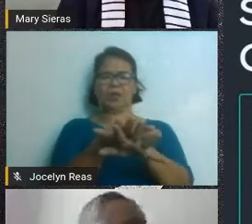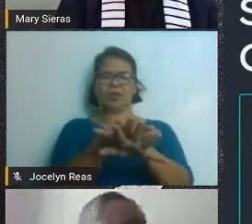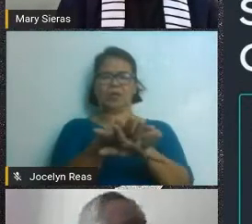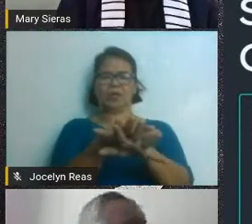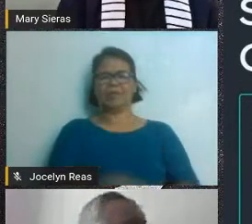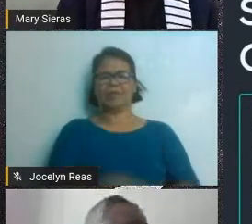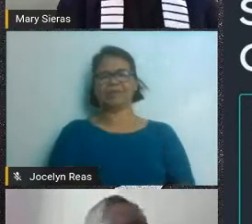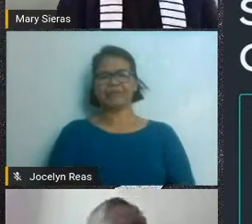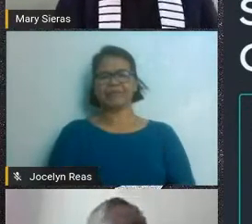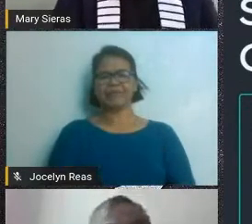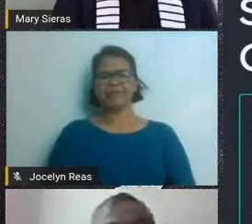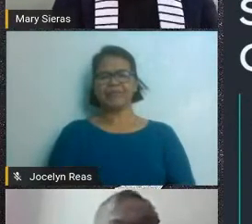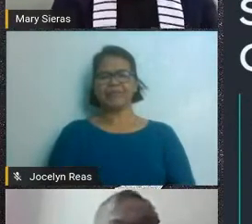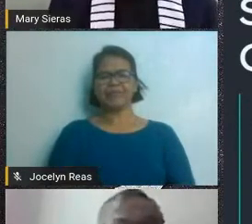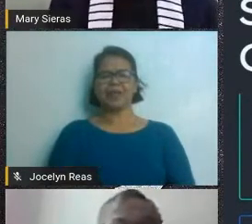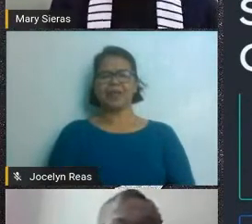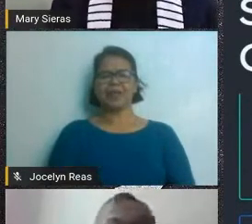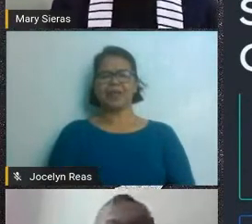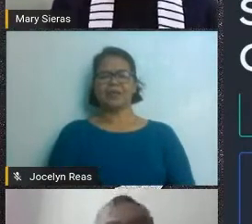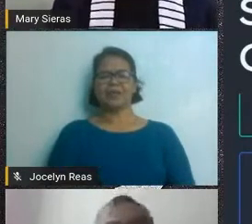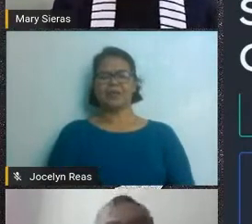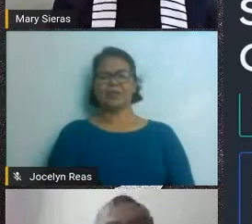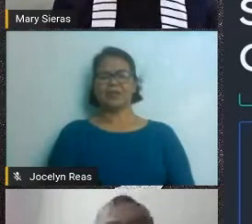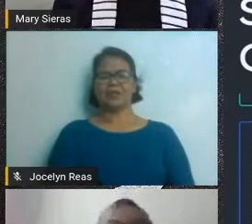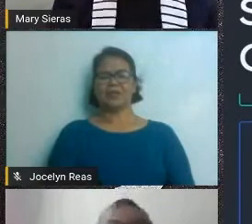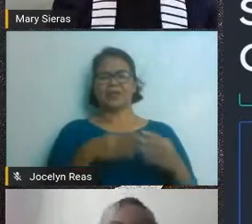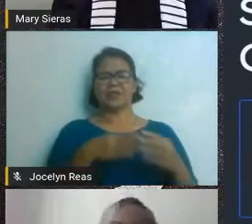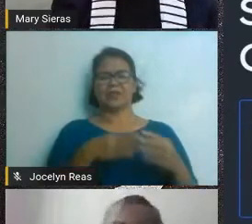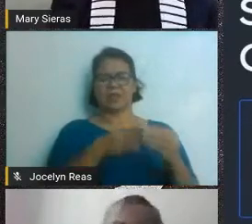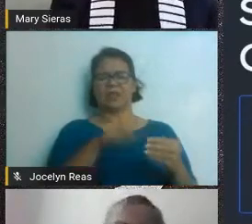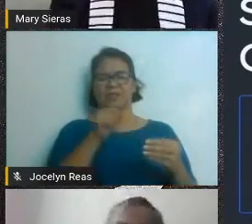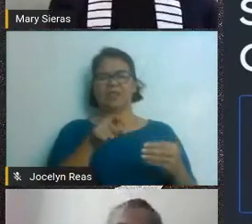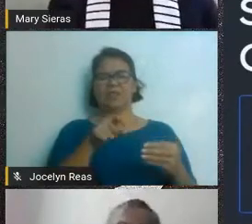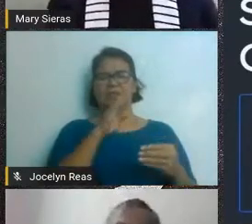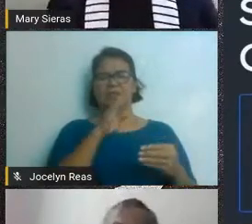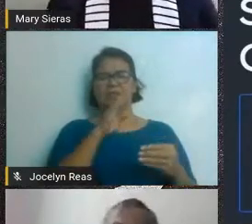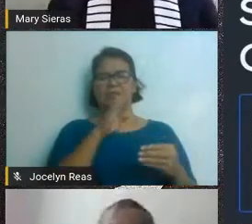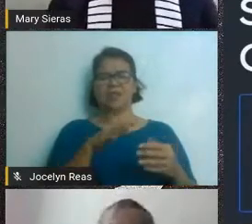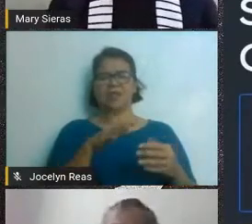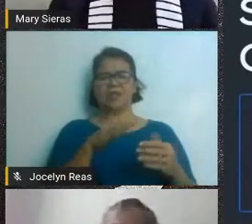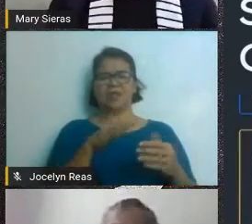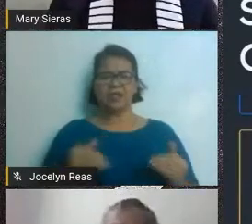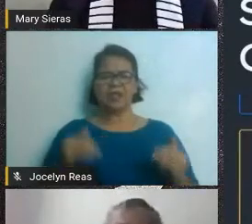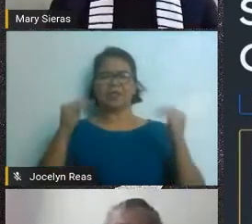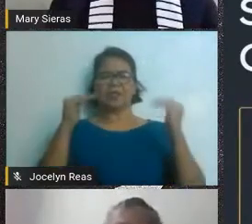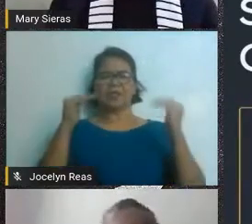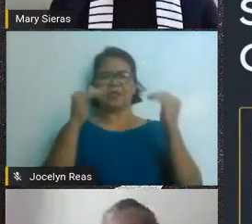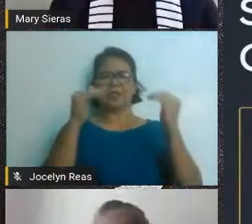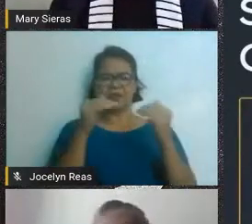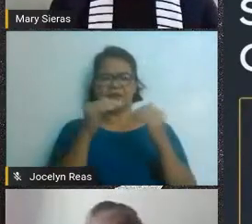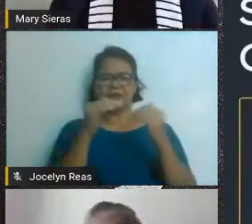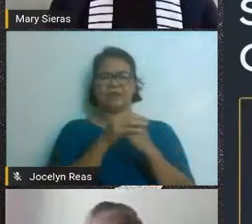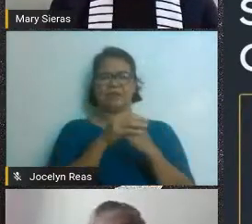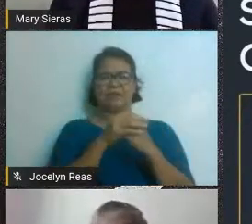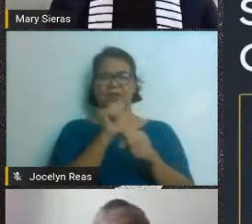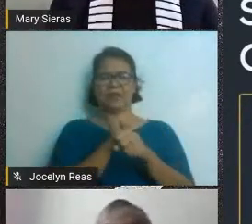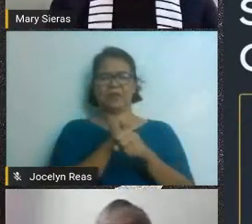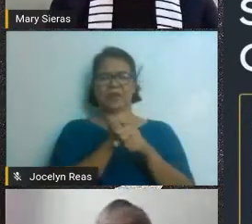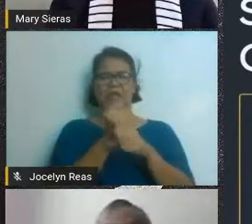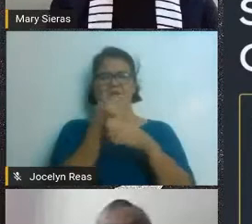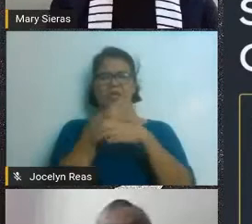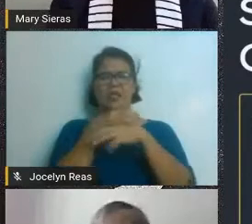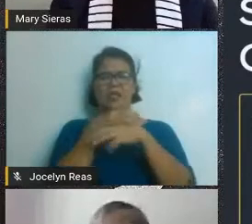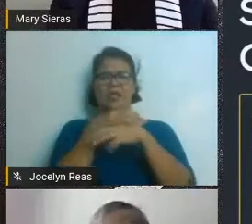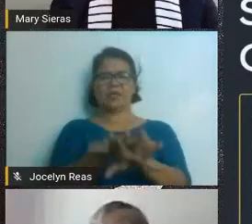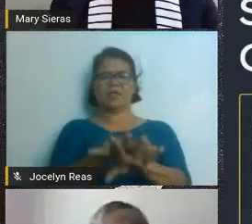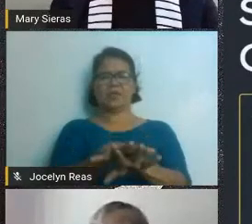updated. There would be alternative ways of complying with work immersion and practical research requirements